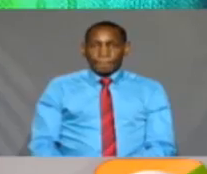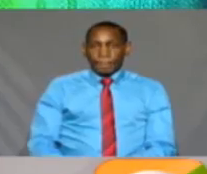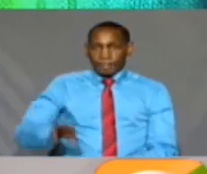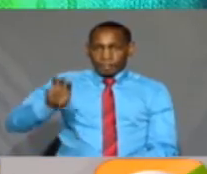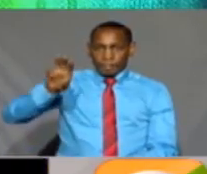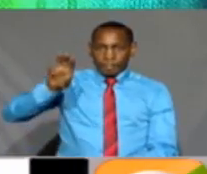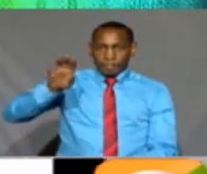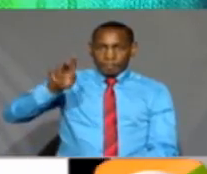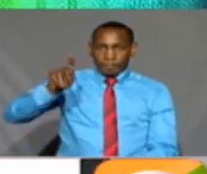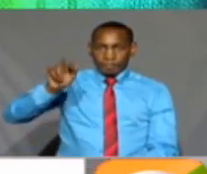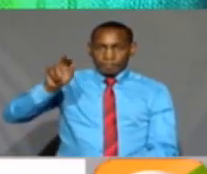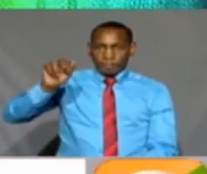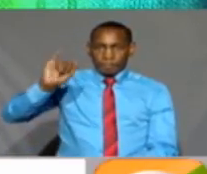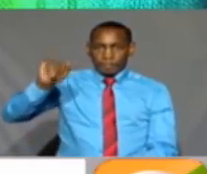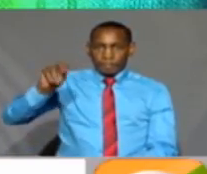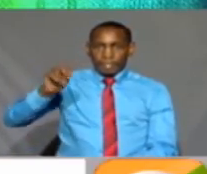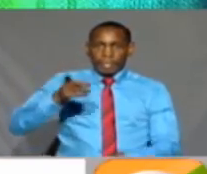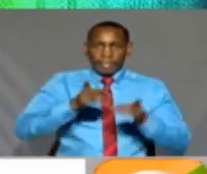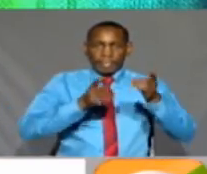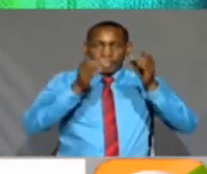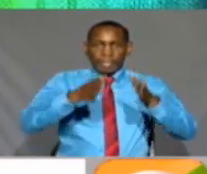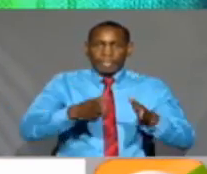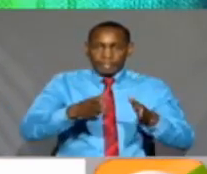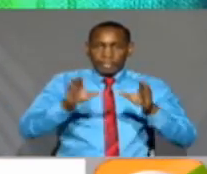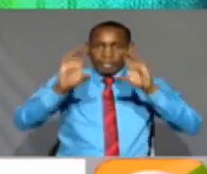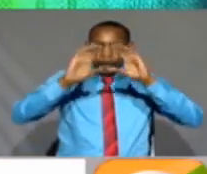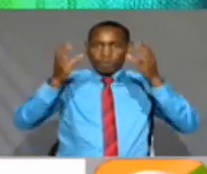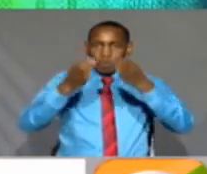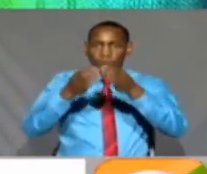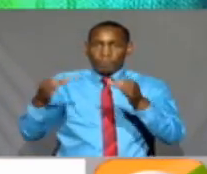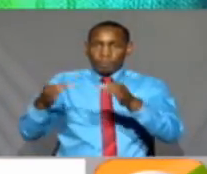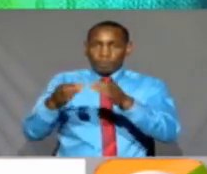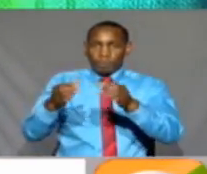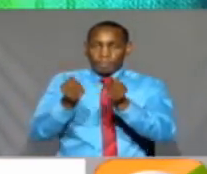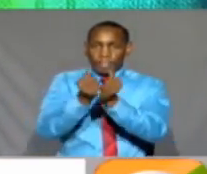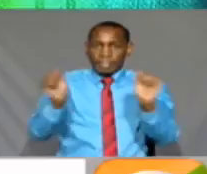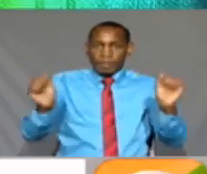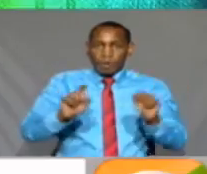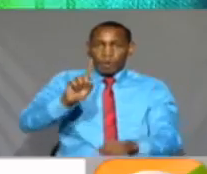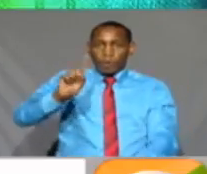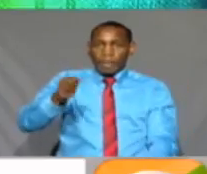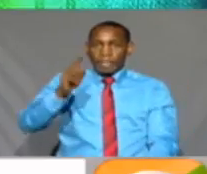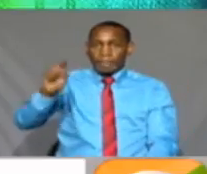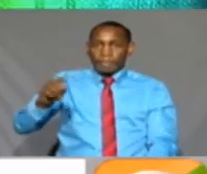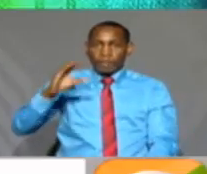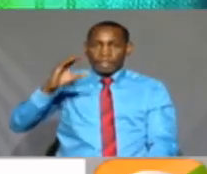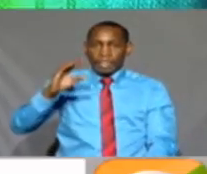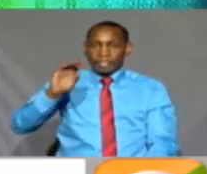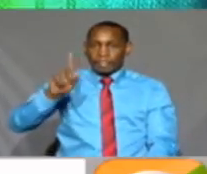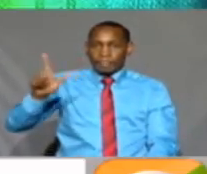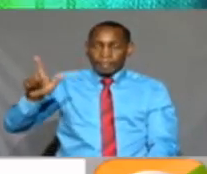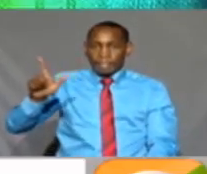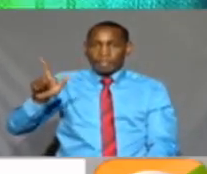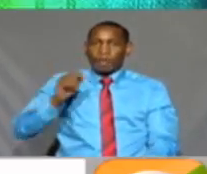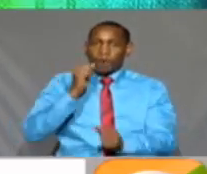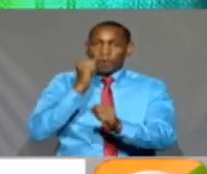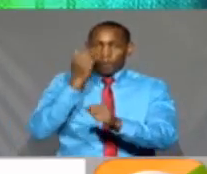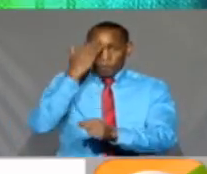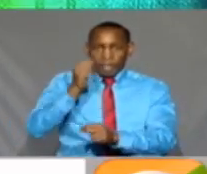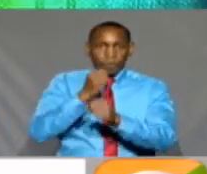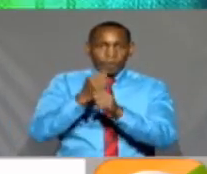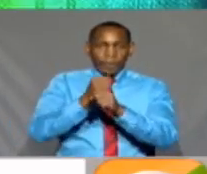Manasseh Kuria Karanja, director of Interweb Global Fortune, has been released on a 1 million shilling cash bail for operating